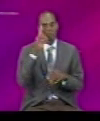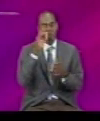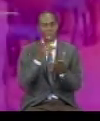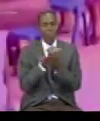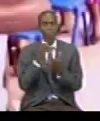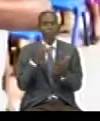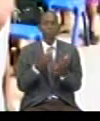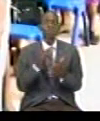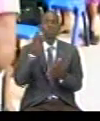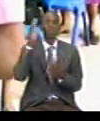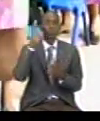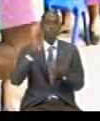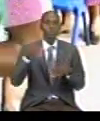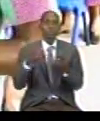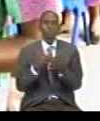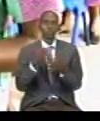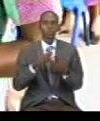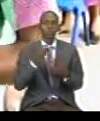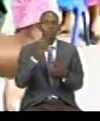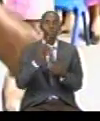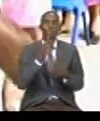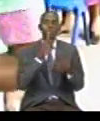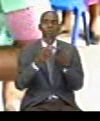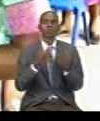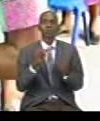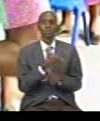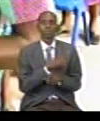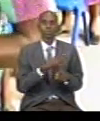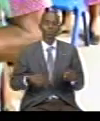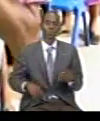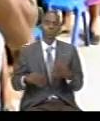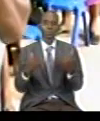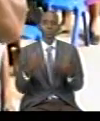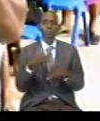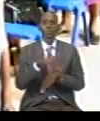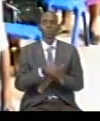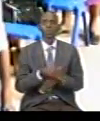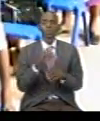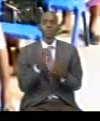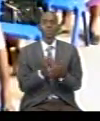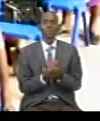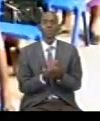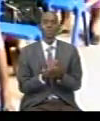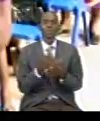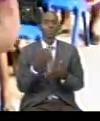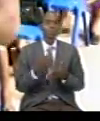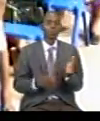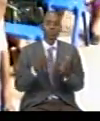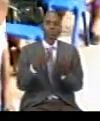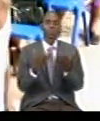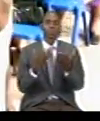you. Let's call upon the Lord and tell him the desire of our hearts tonight.